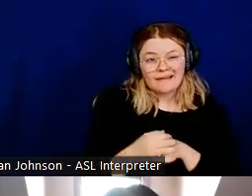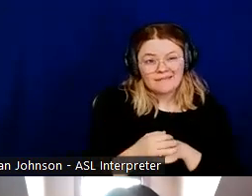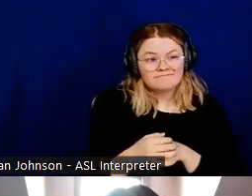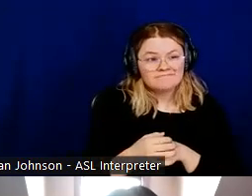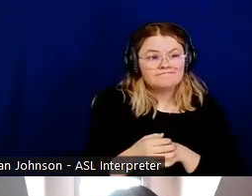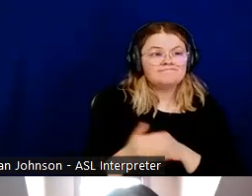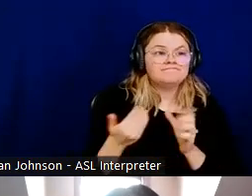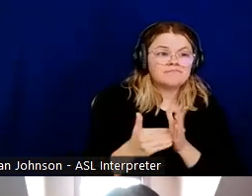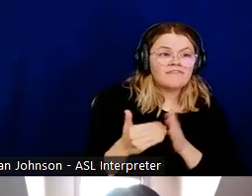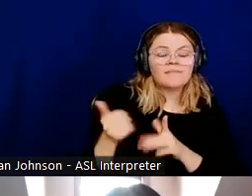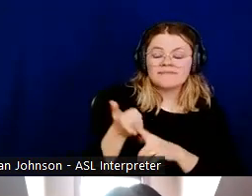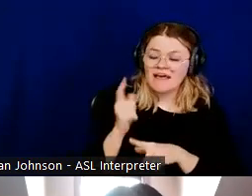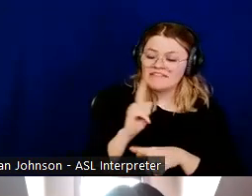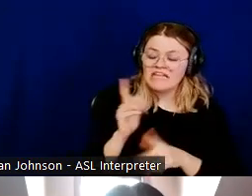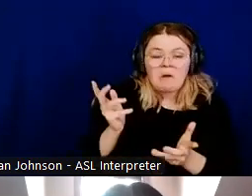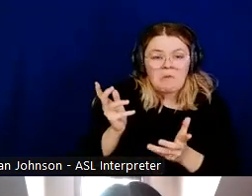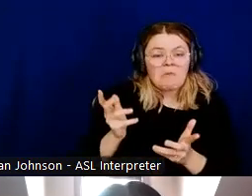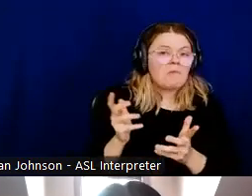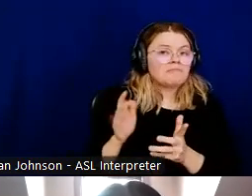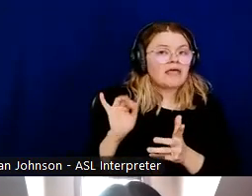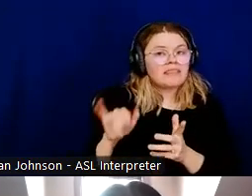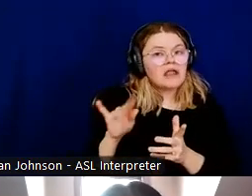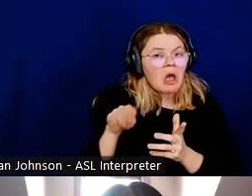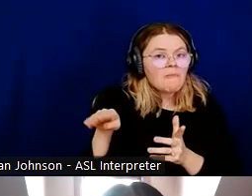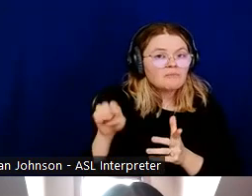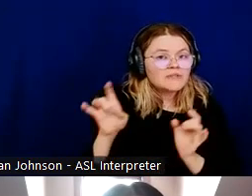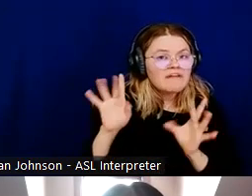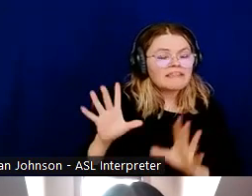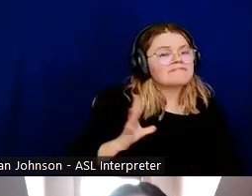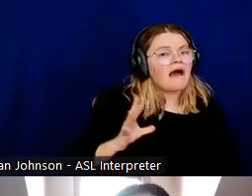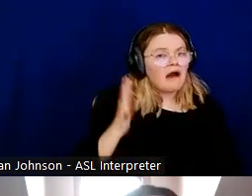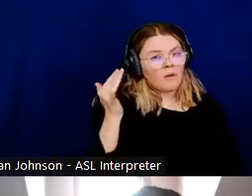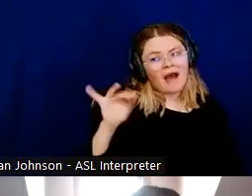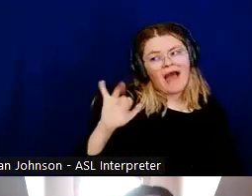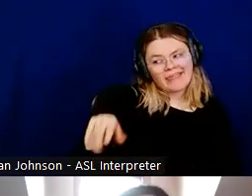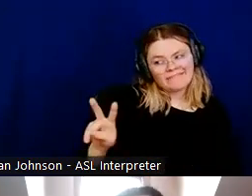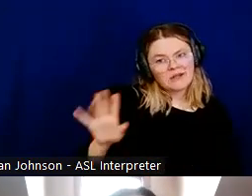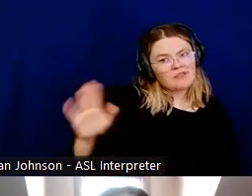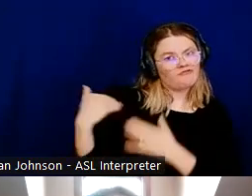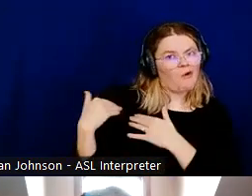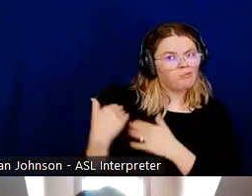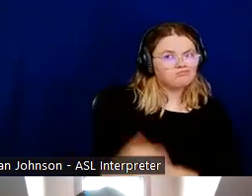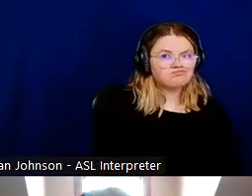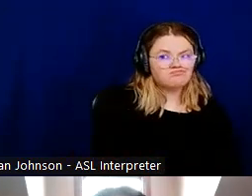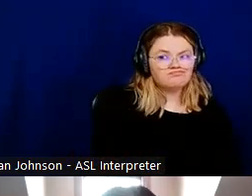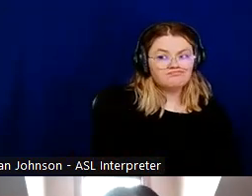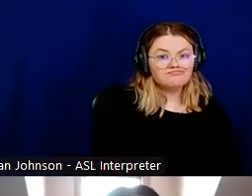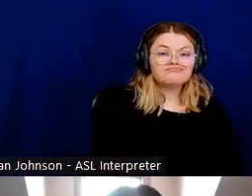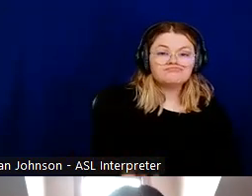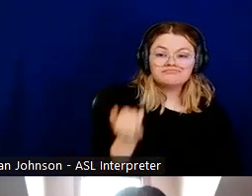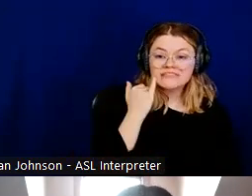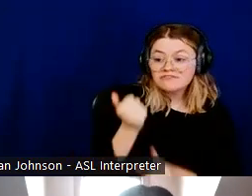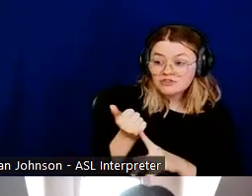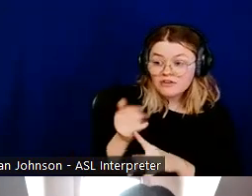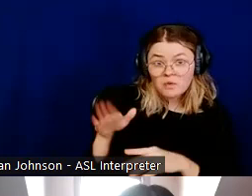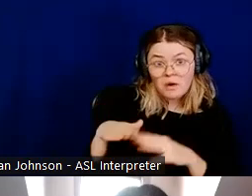and violence by blaming the victim and saying things like, well, if you did not want your house robbed, you